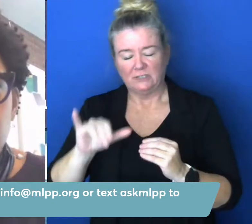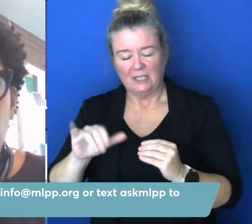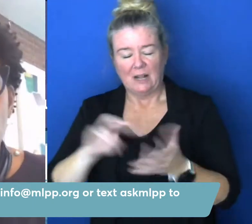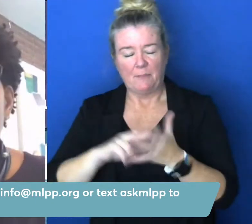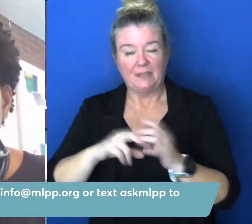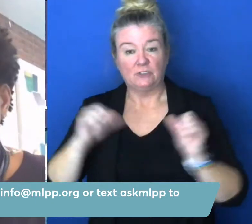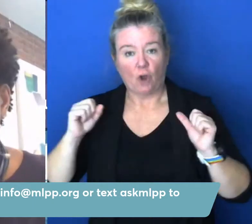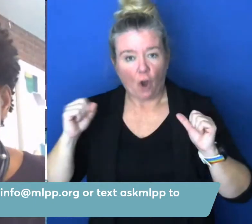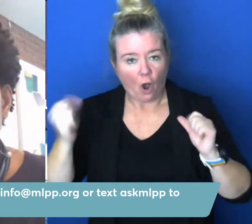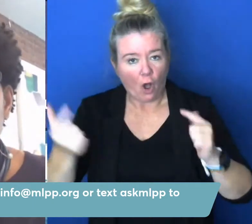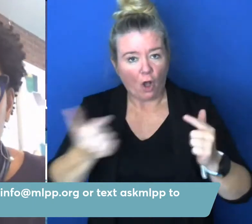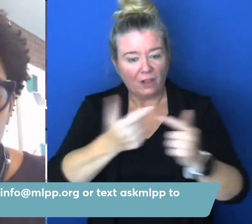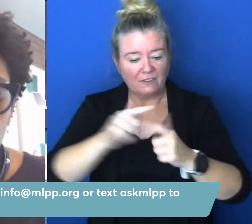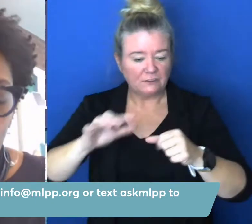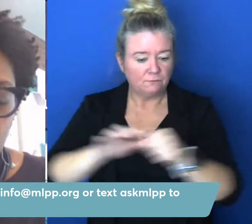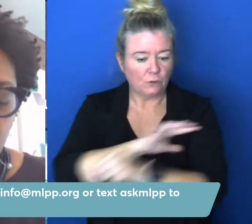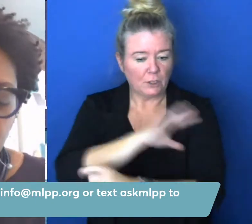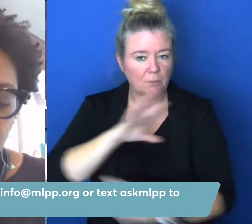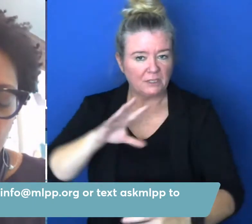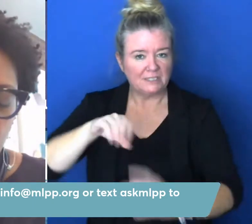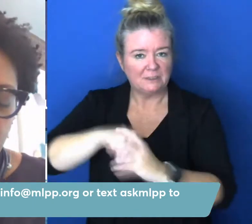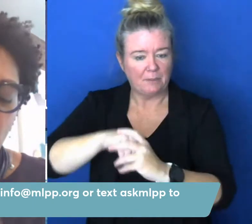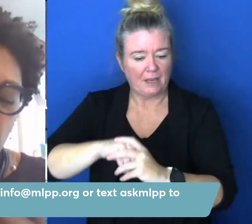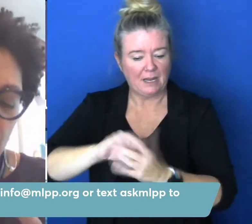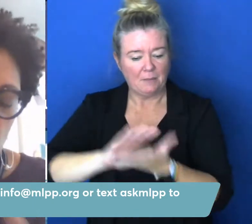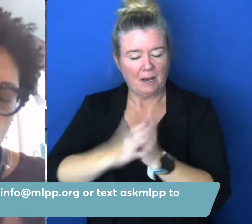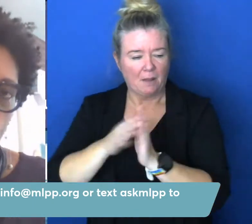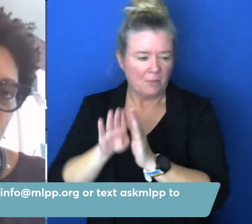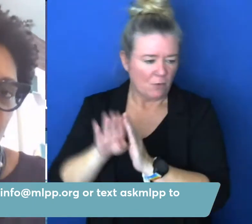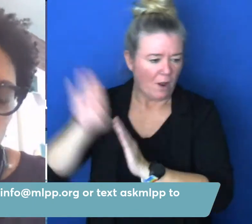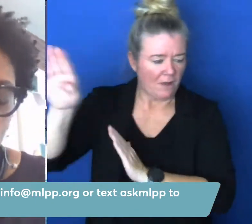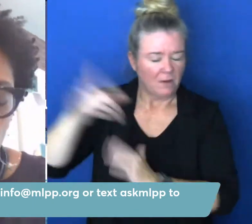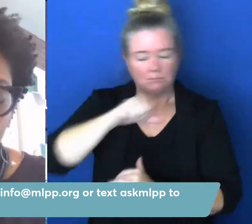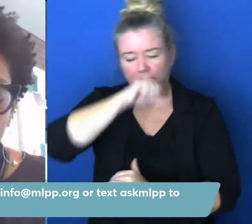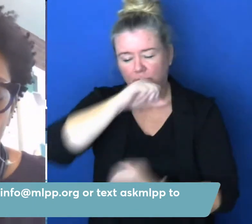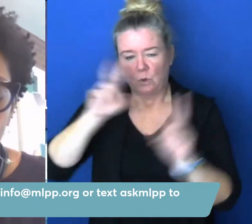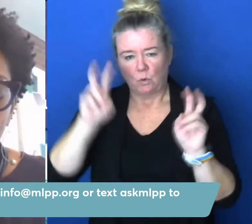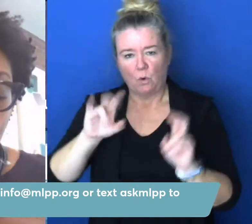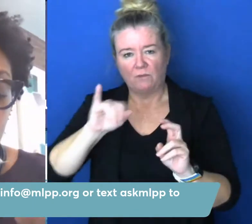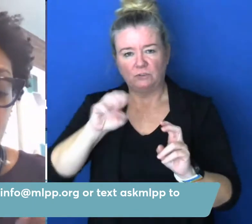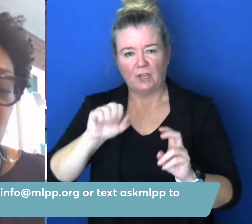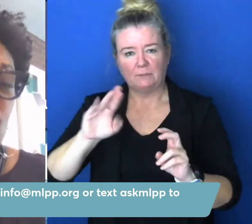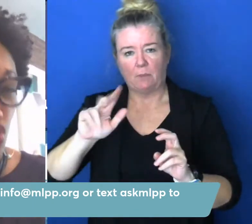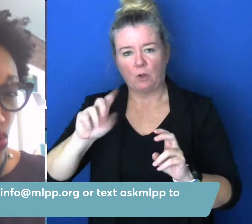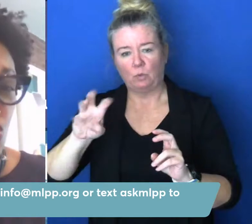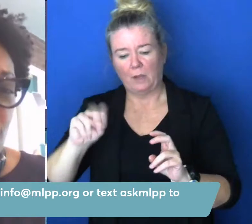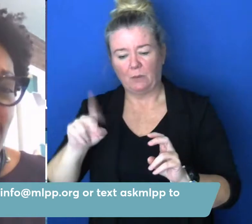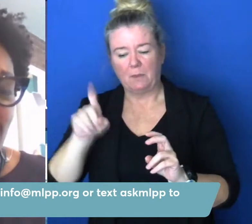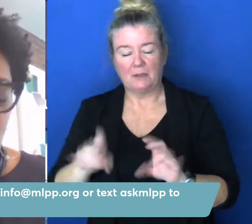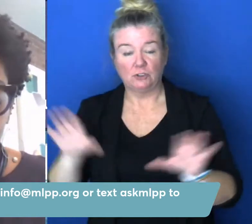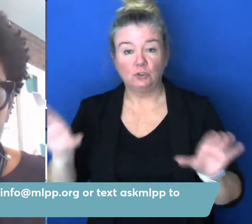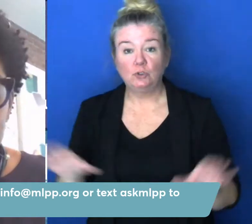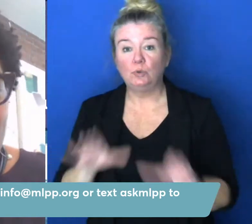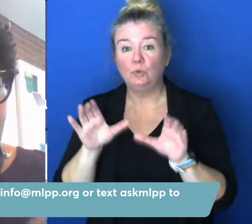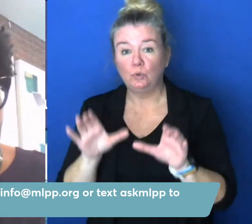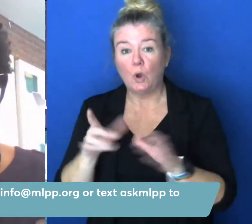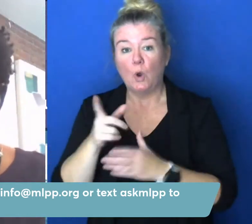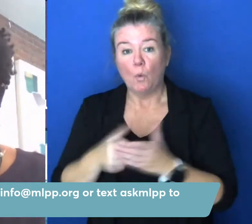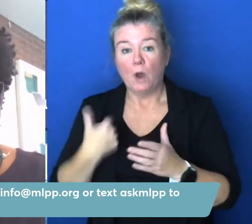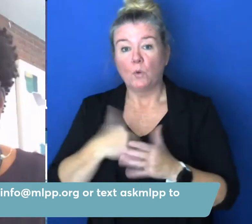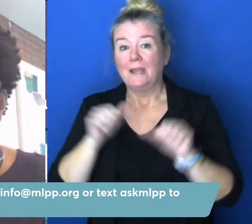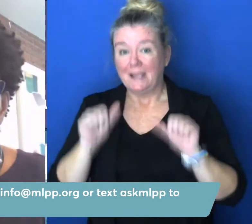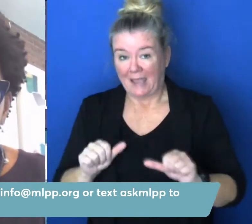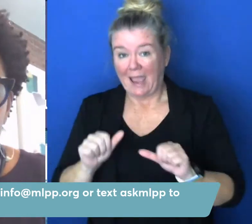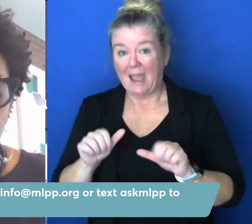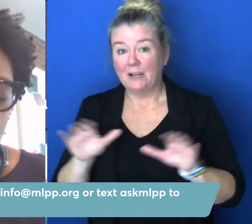of us can fully participate and thrive. And I love this quote from James Baldwin: we must do what we can